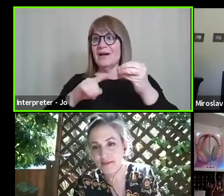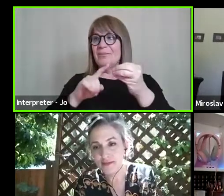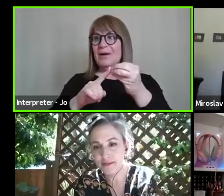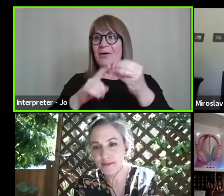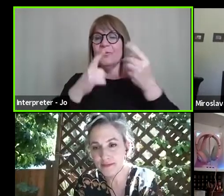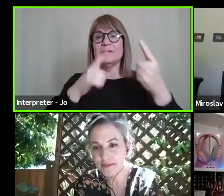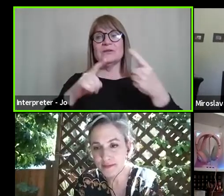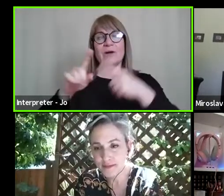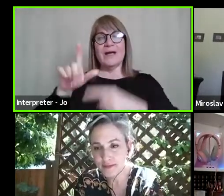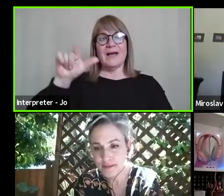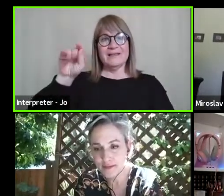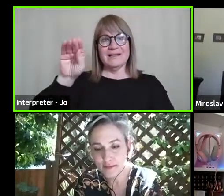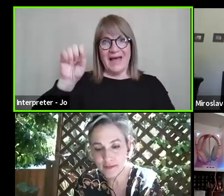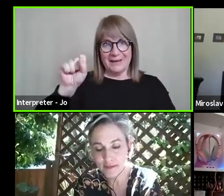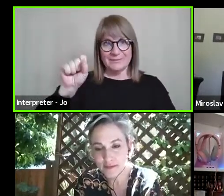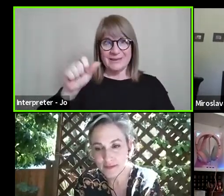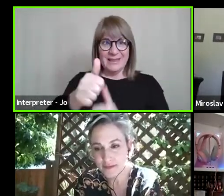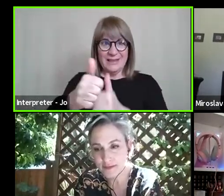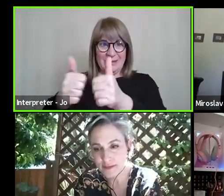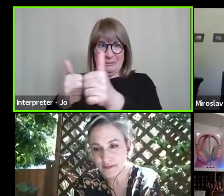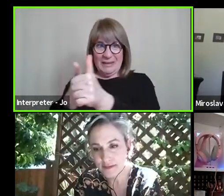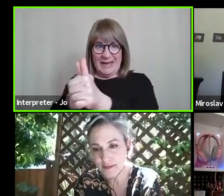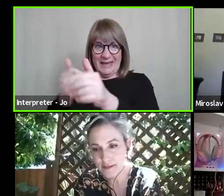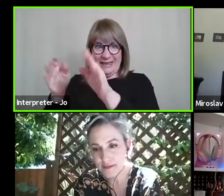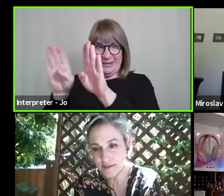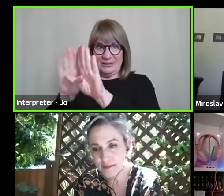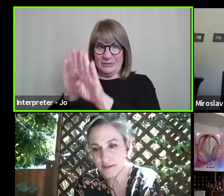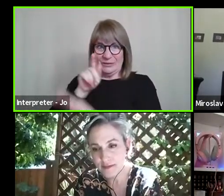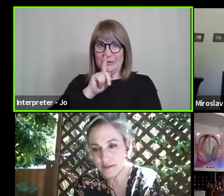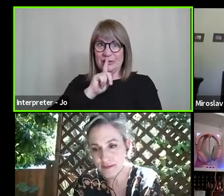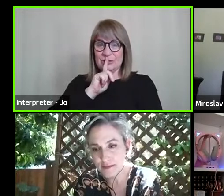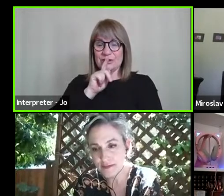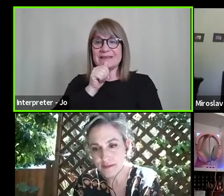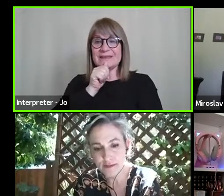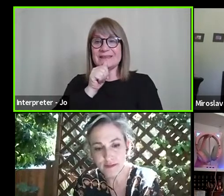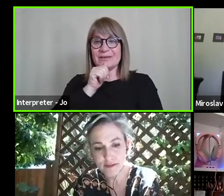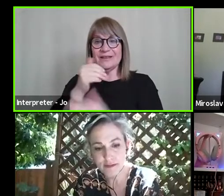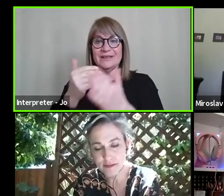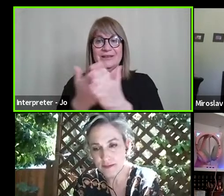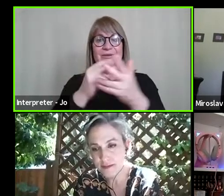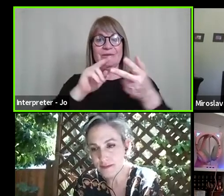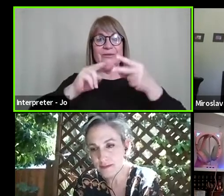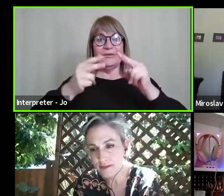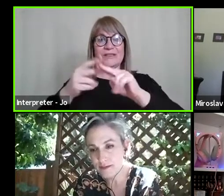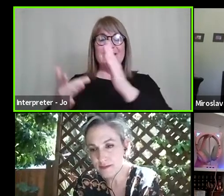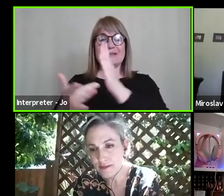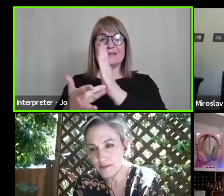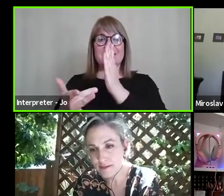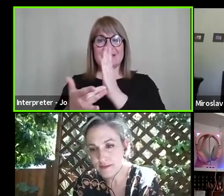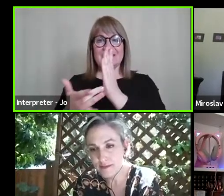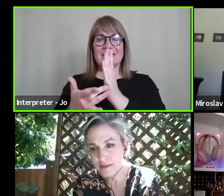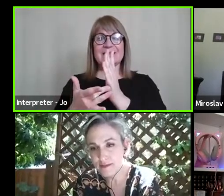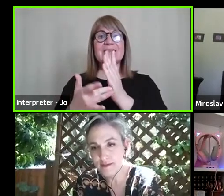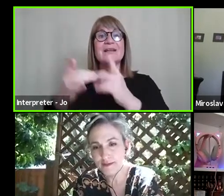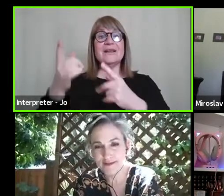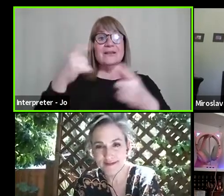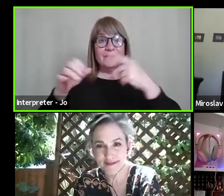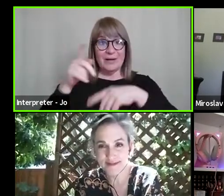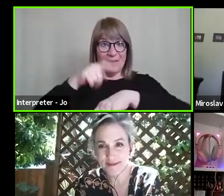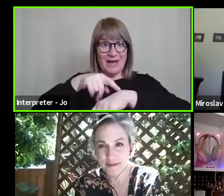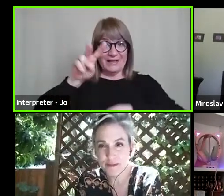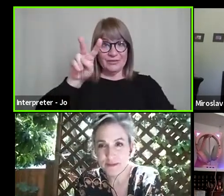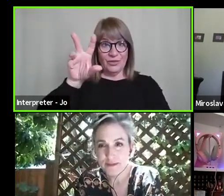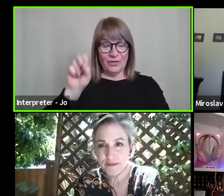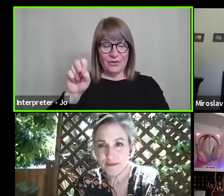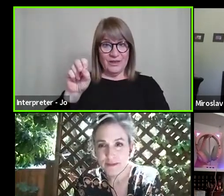closed doors uh new genetic technology when when we return at uh 2 30. so we're going to take